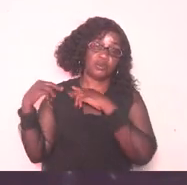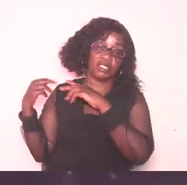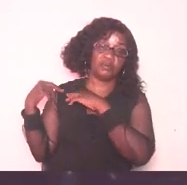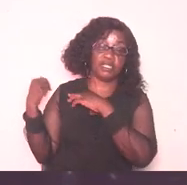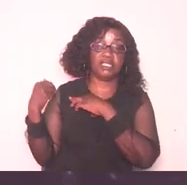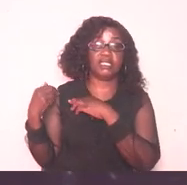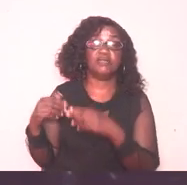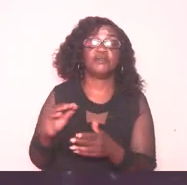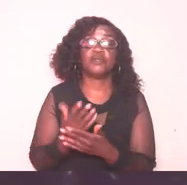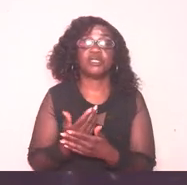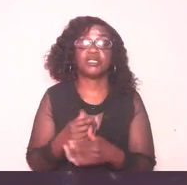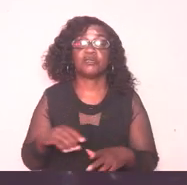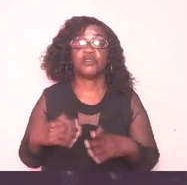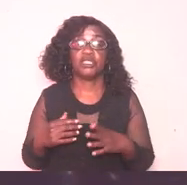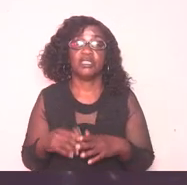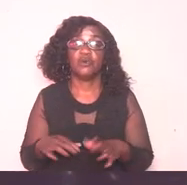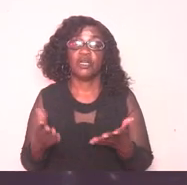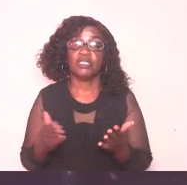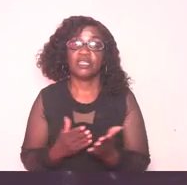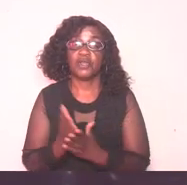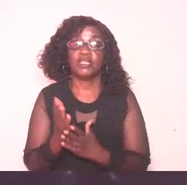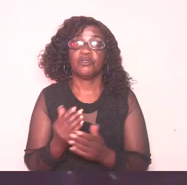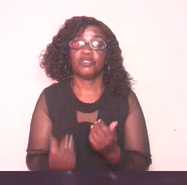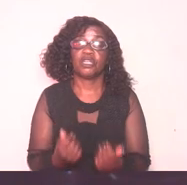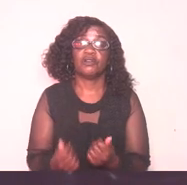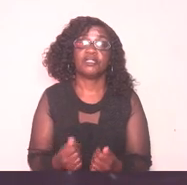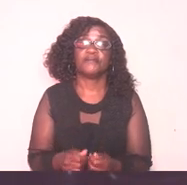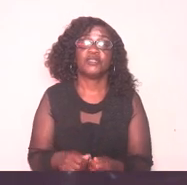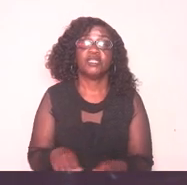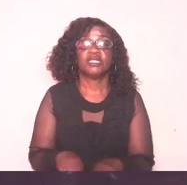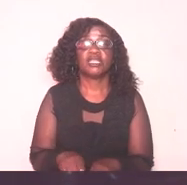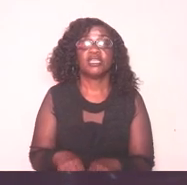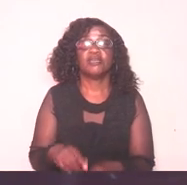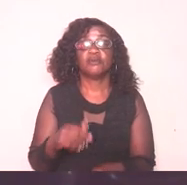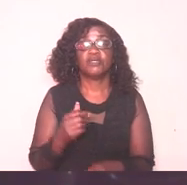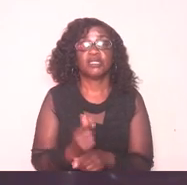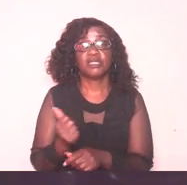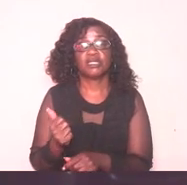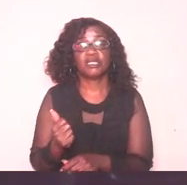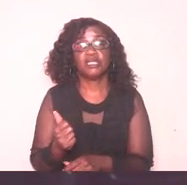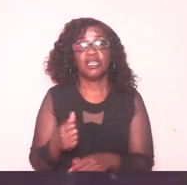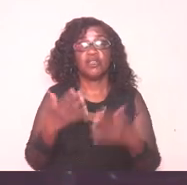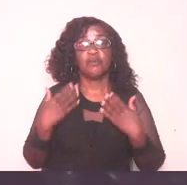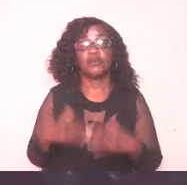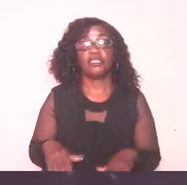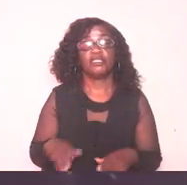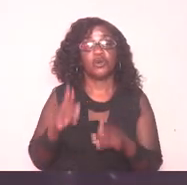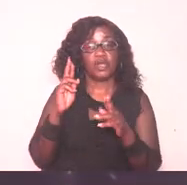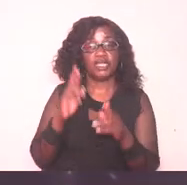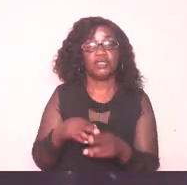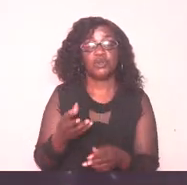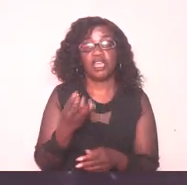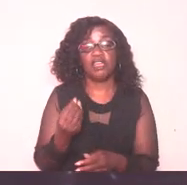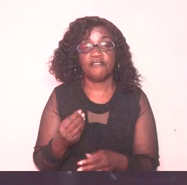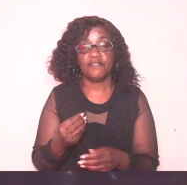best interest of the child. In other words, we are saying we are not here to debate whether or not at the age of 16 your body is ready to have